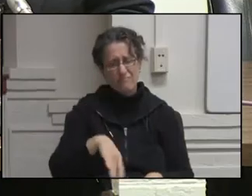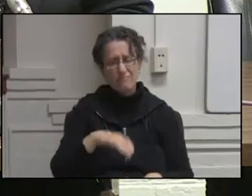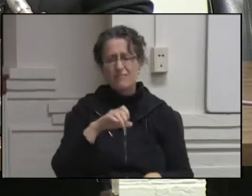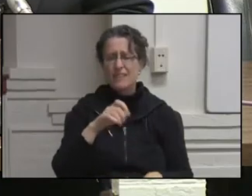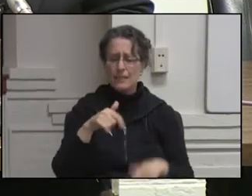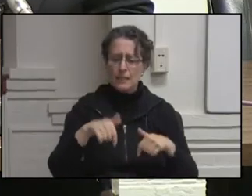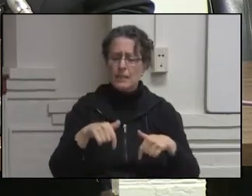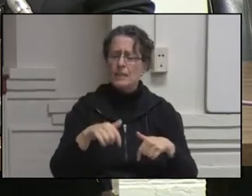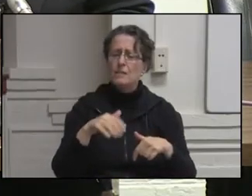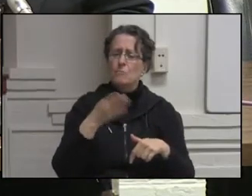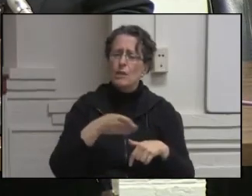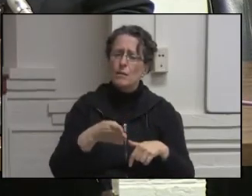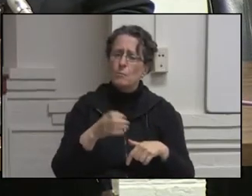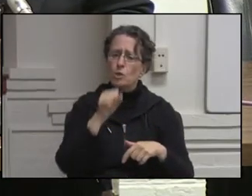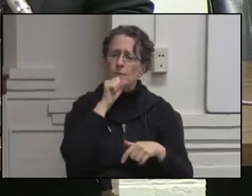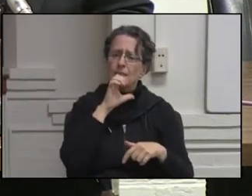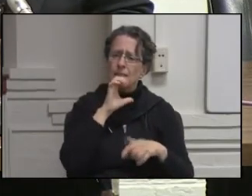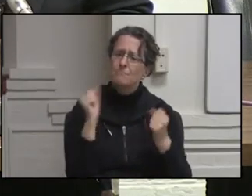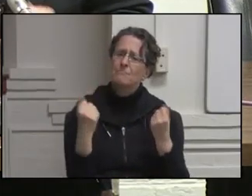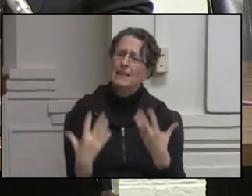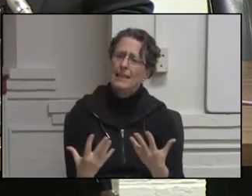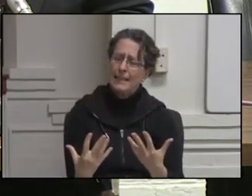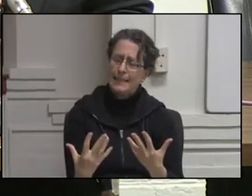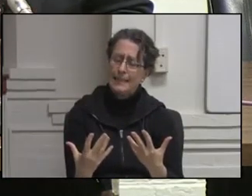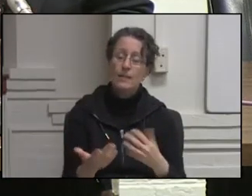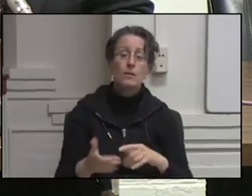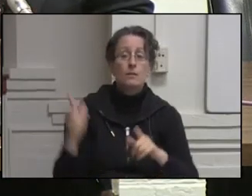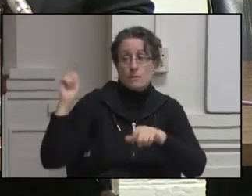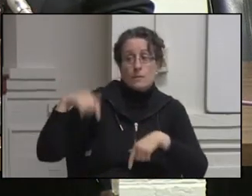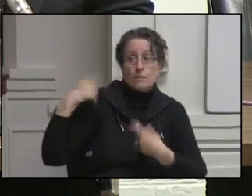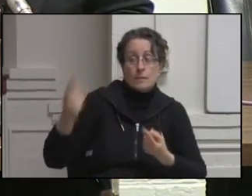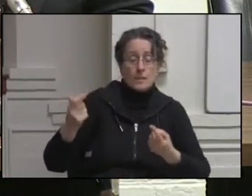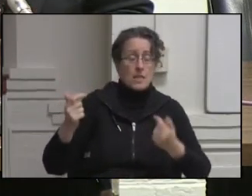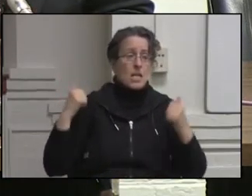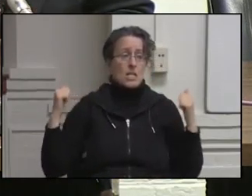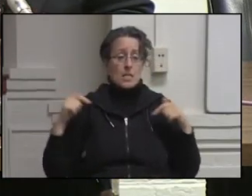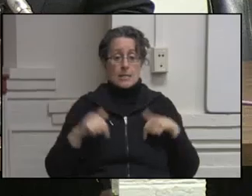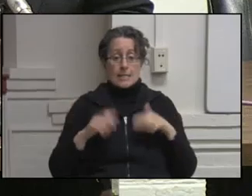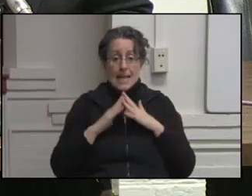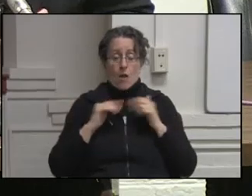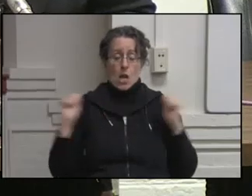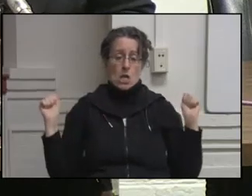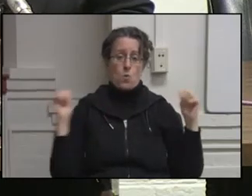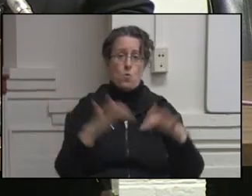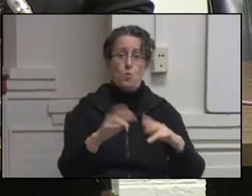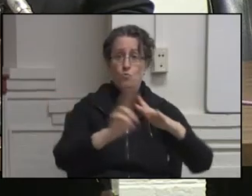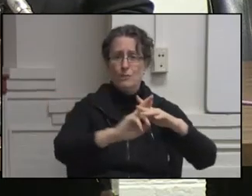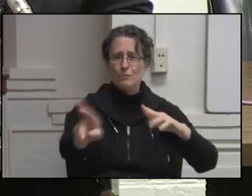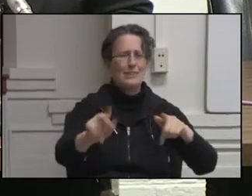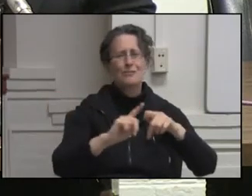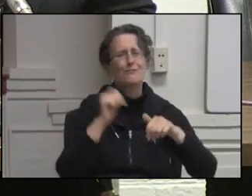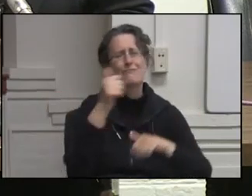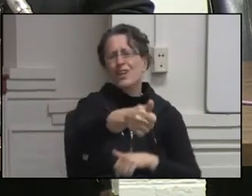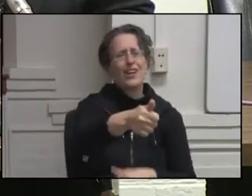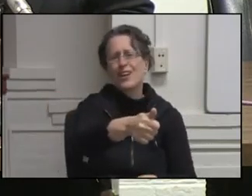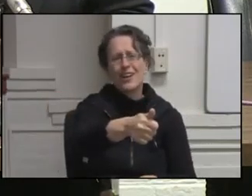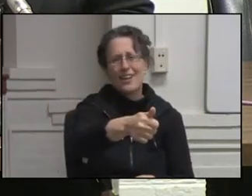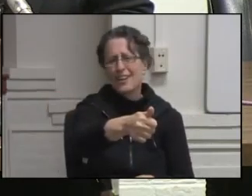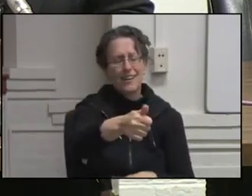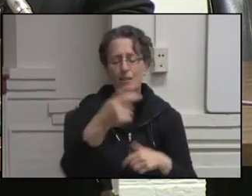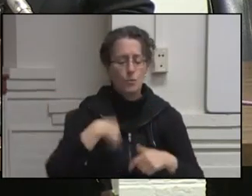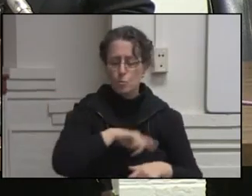this community, and it's hard for them to walk down to the retreat grounds. So we're really excited about change, and